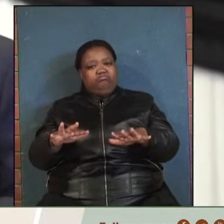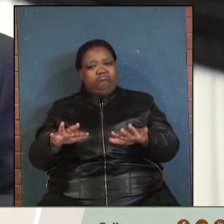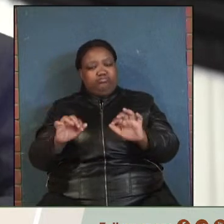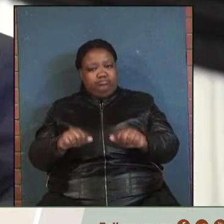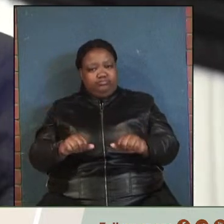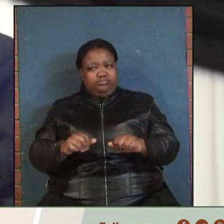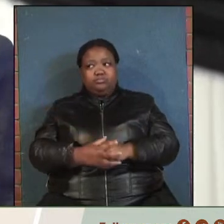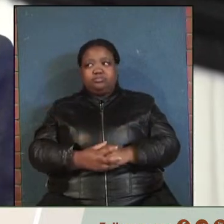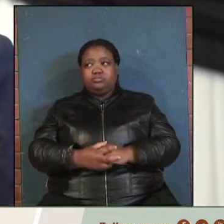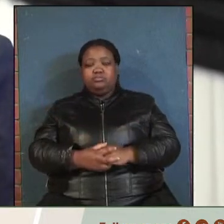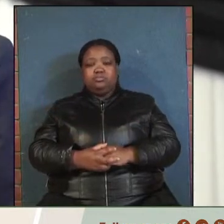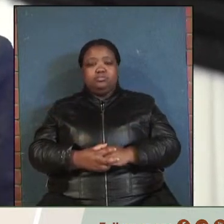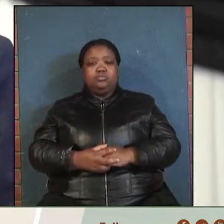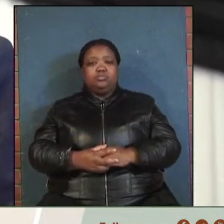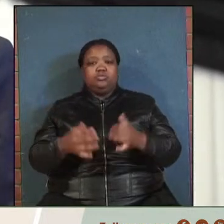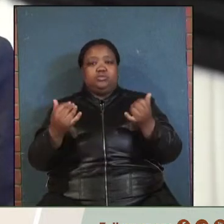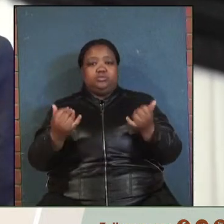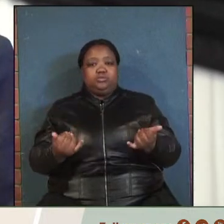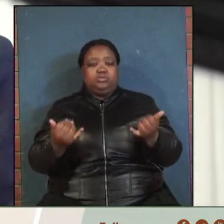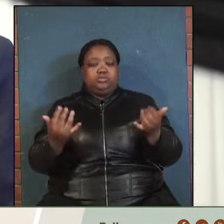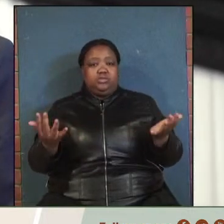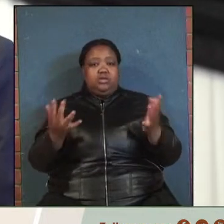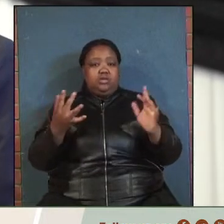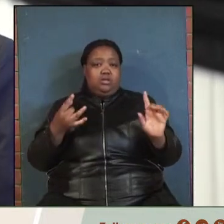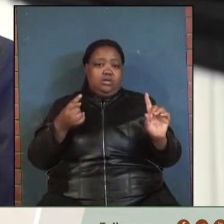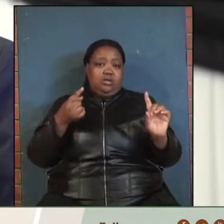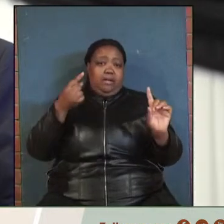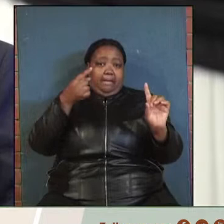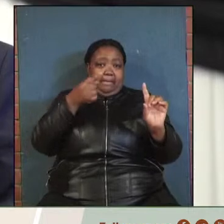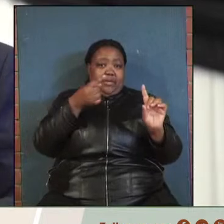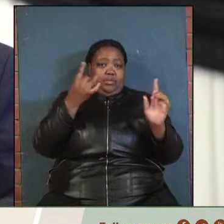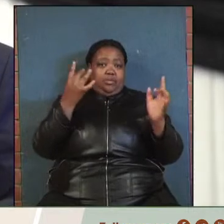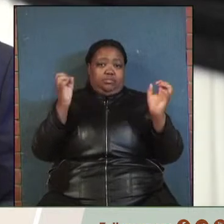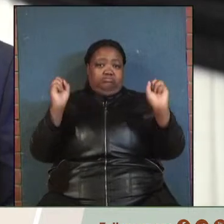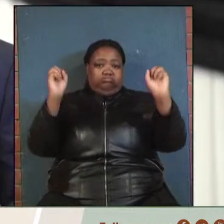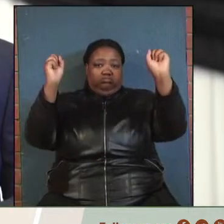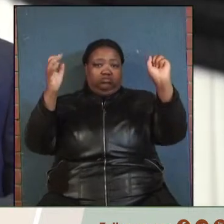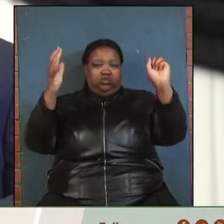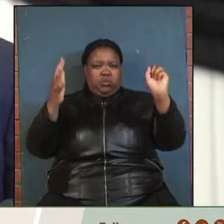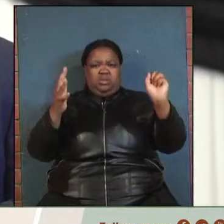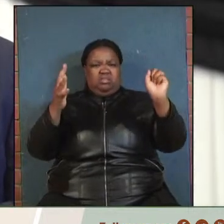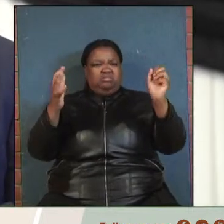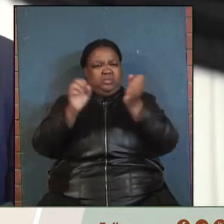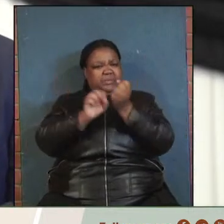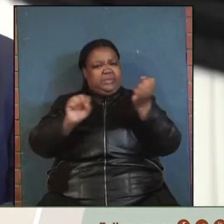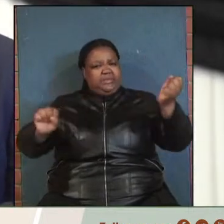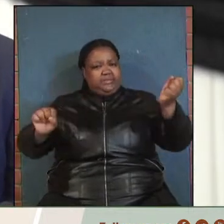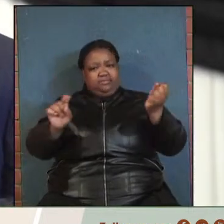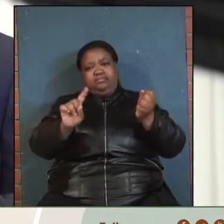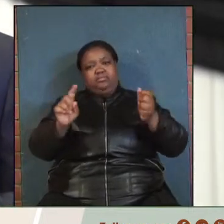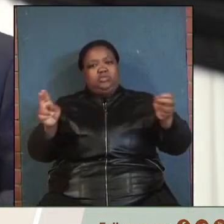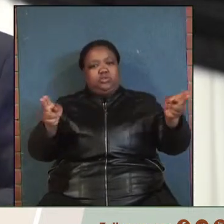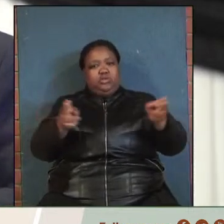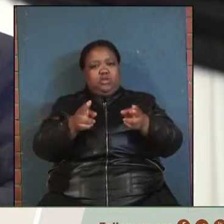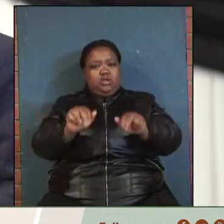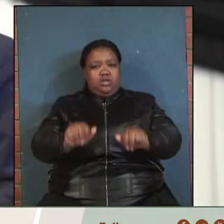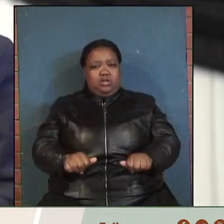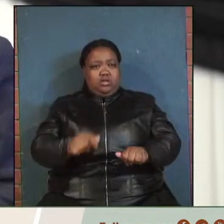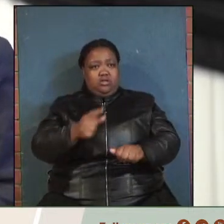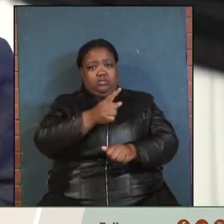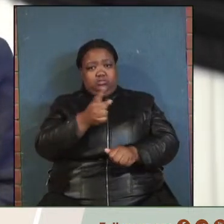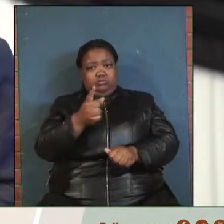for now, I'm going to give you the purpose, which is very brief. The reason why you are